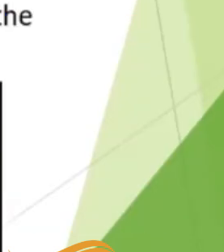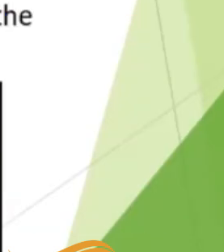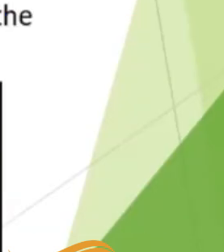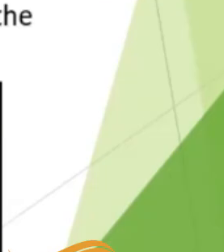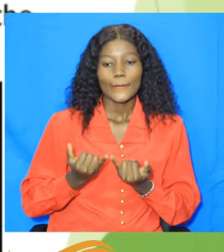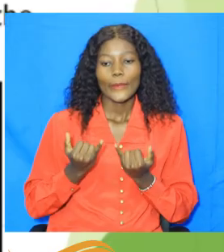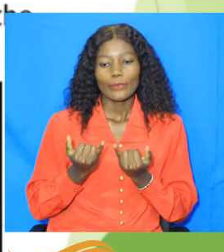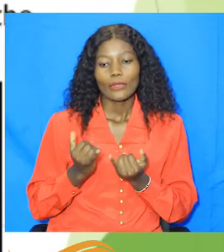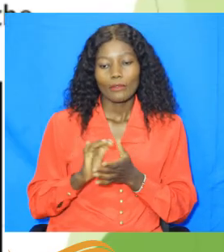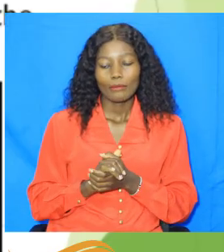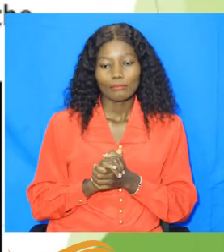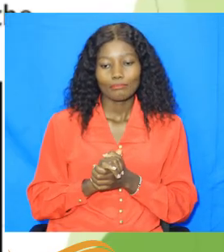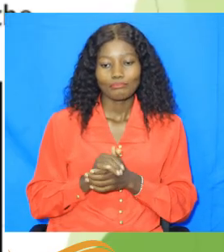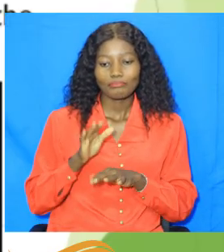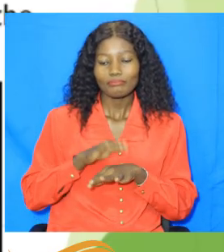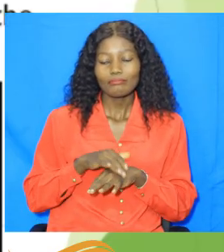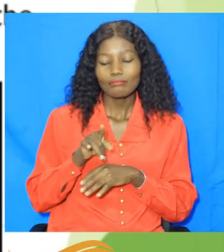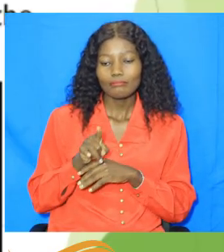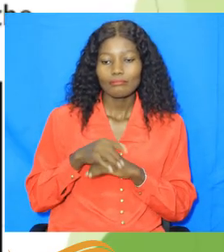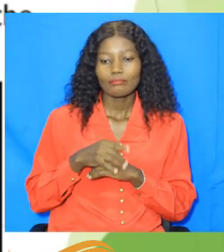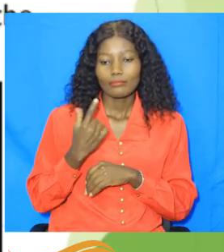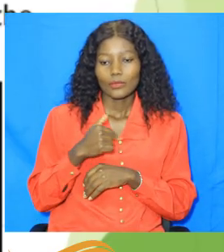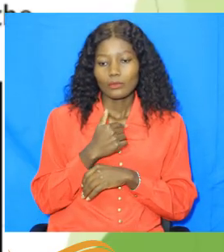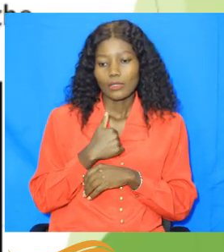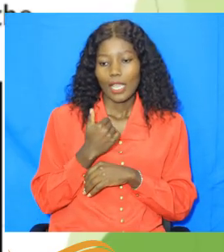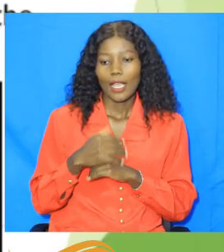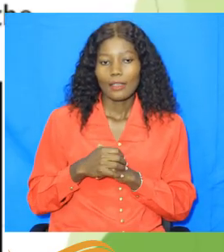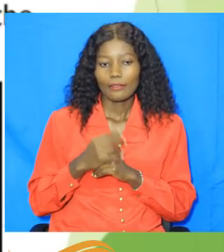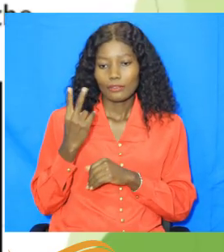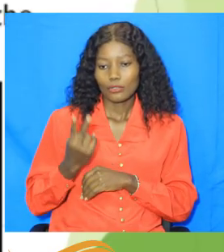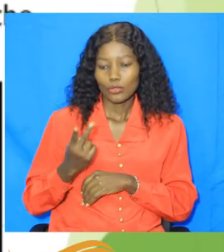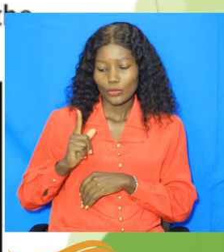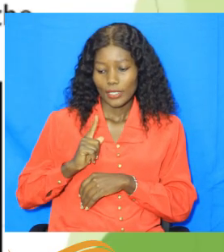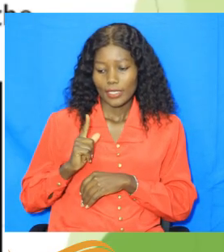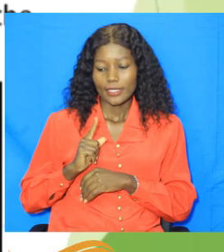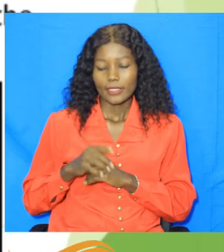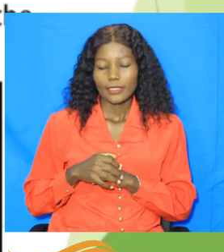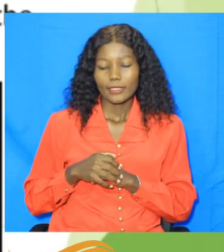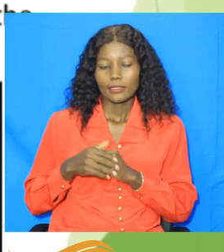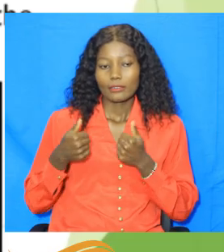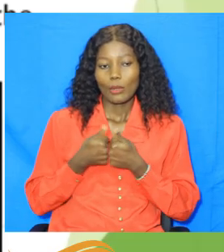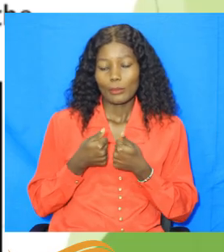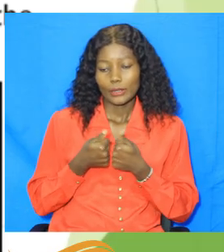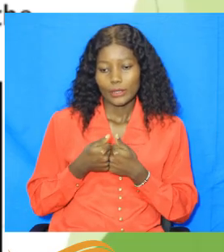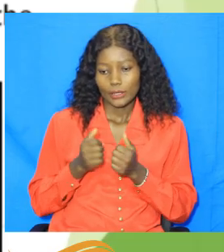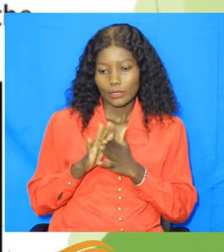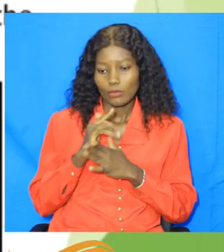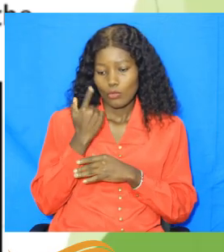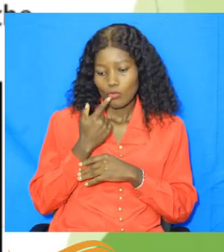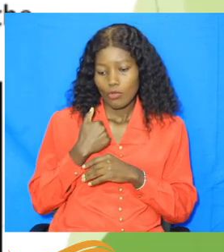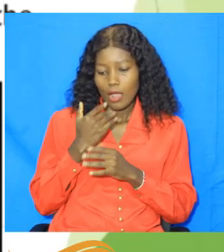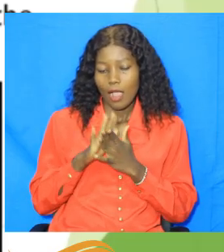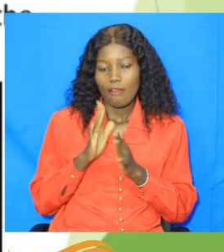So, on this slide, we have two female contestants who have